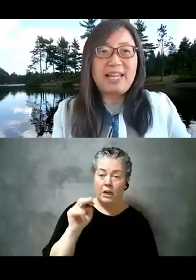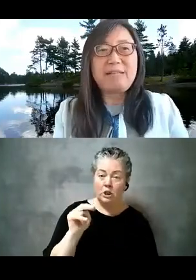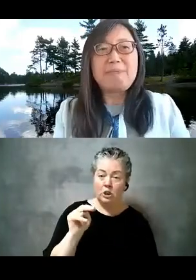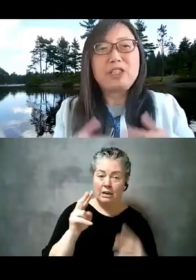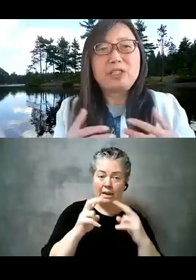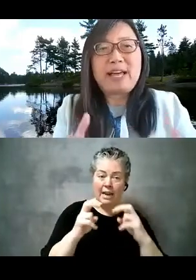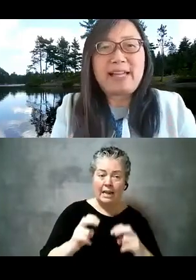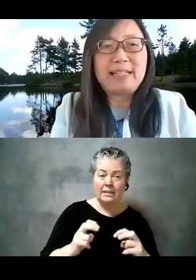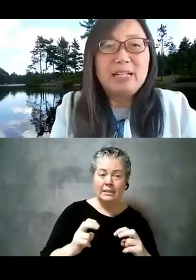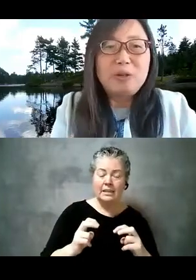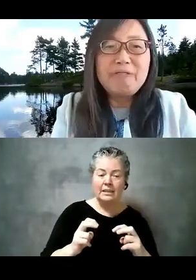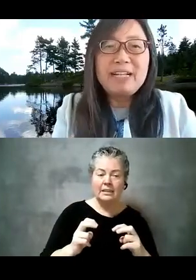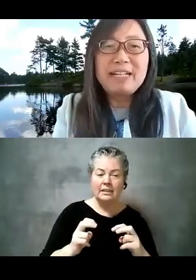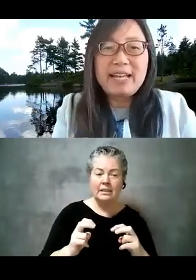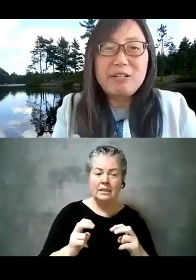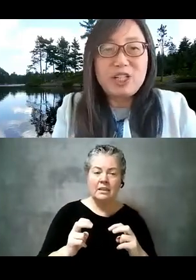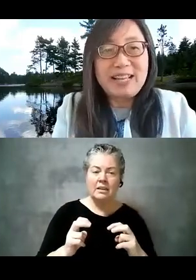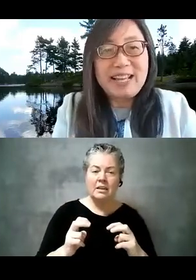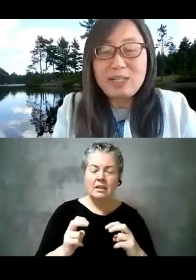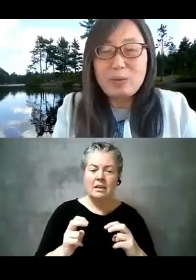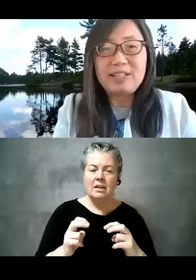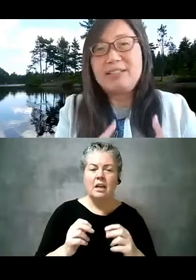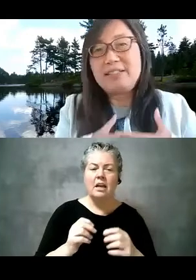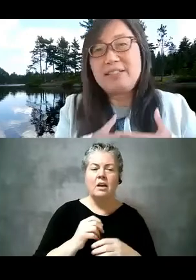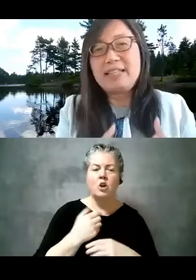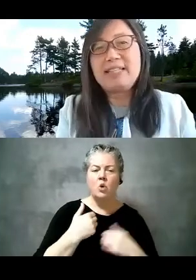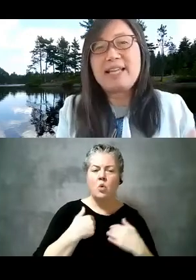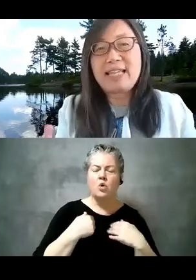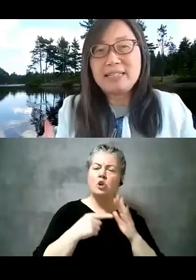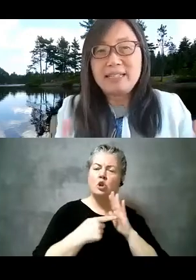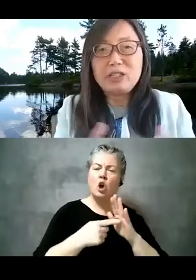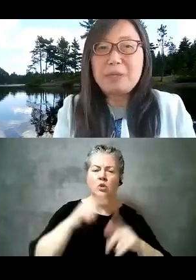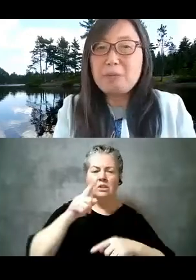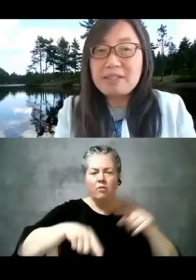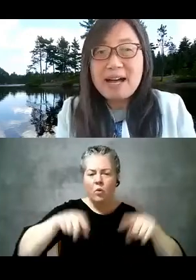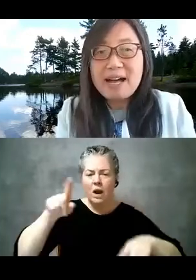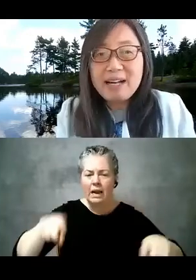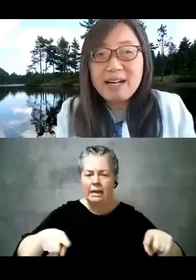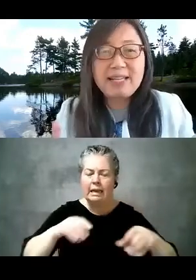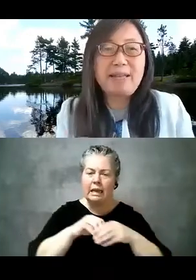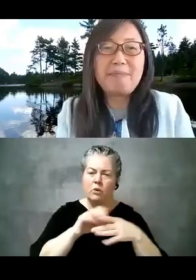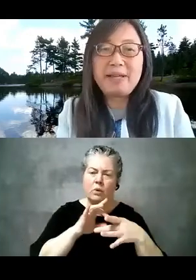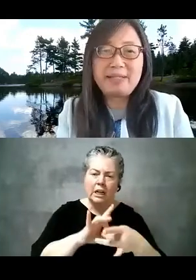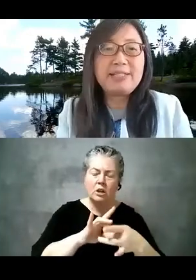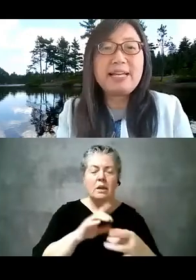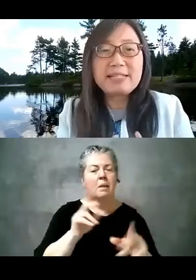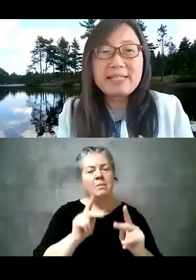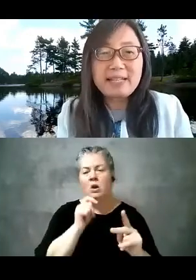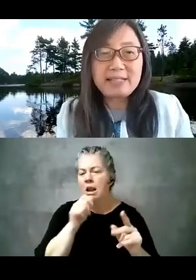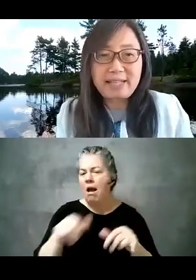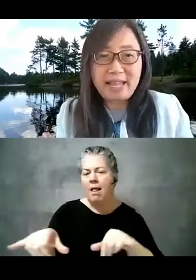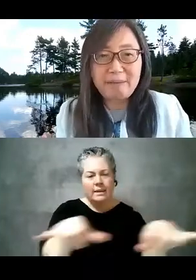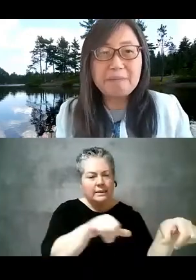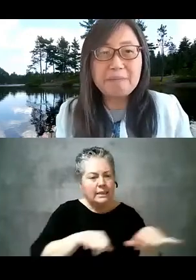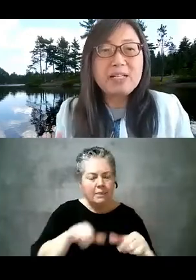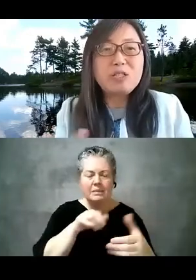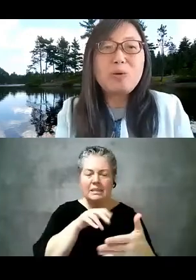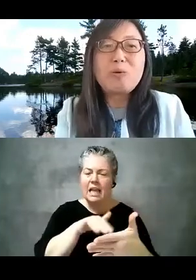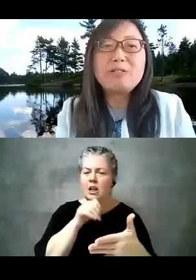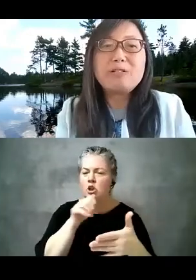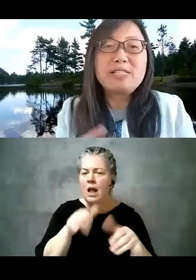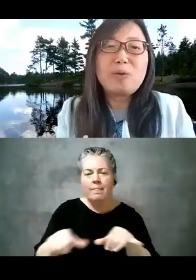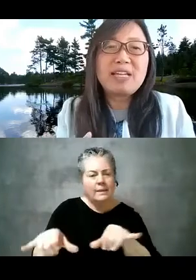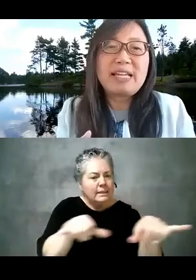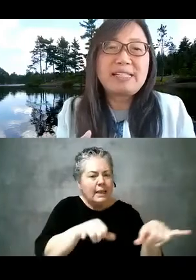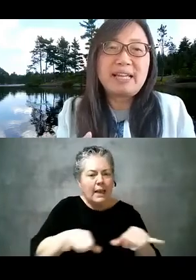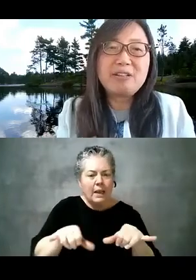is aimed at revealing heterogeneity. We understand that people are not all the same and the settings are not the same. So we